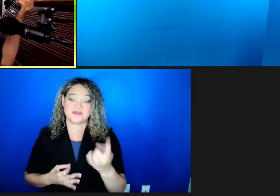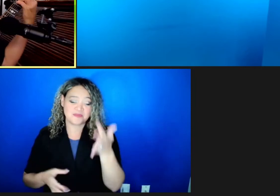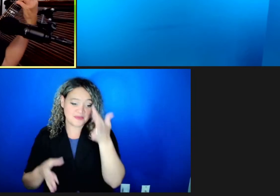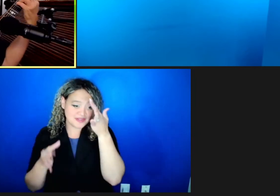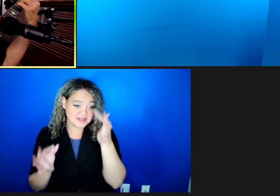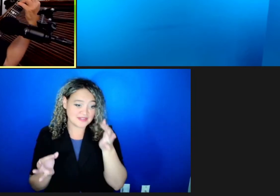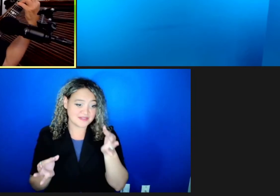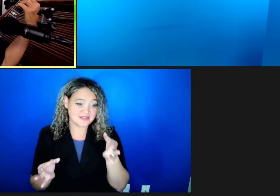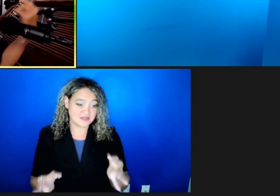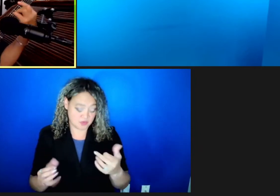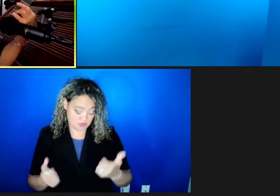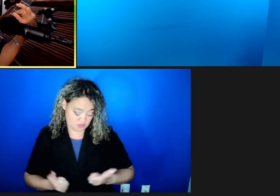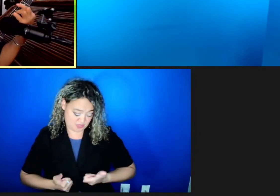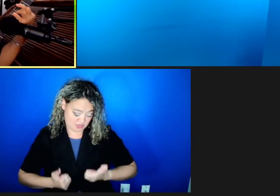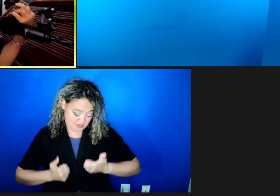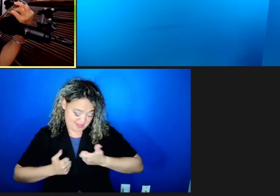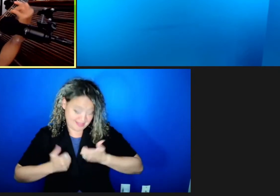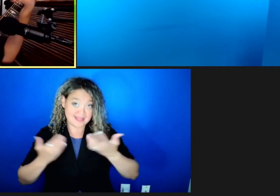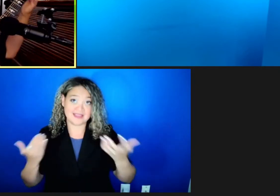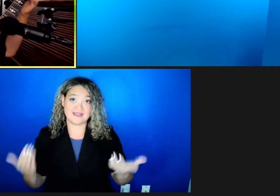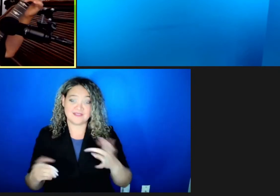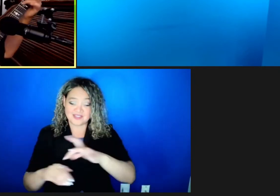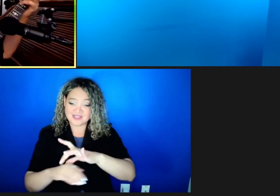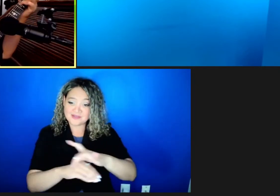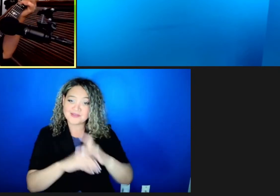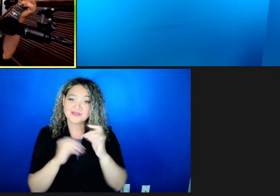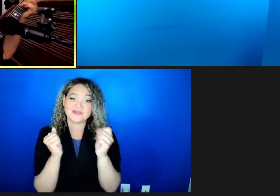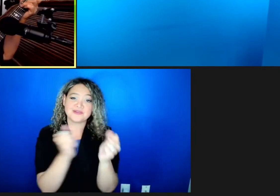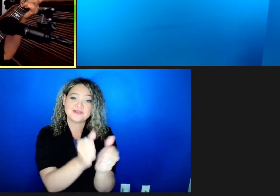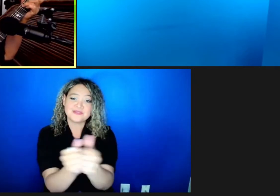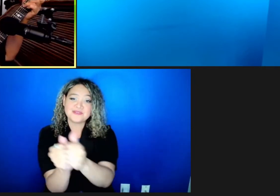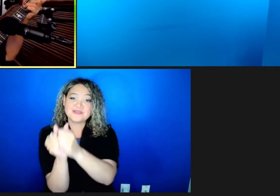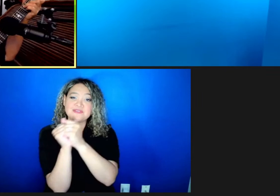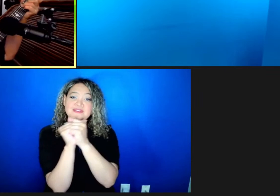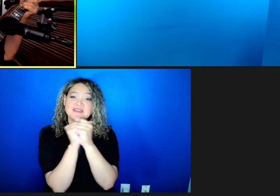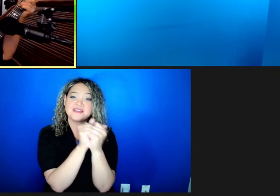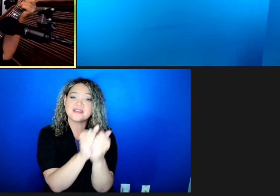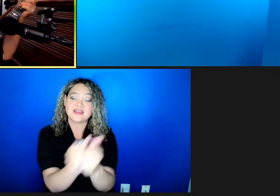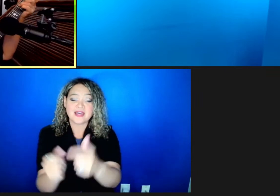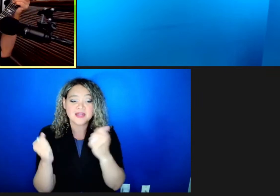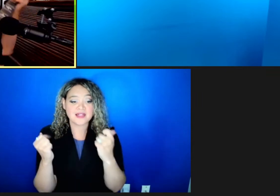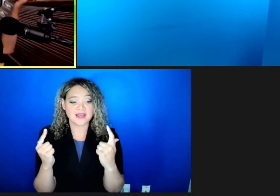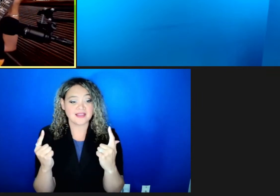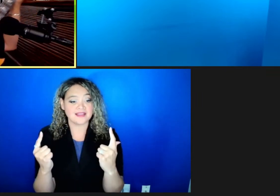as we live here together, side by side, by side.